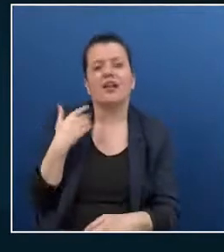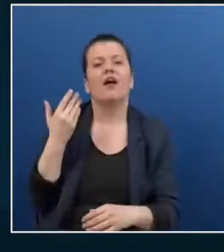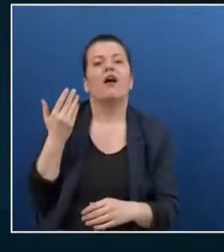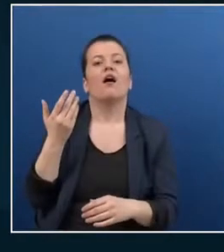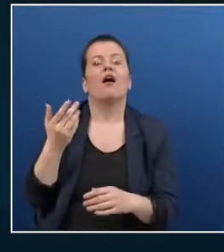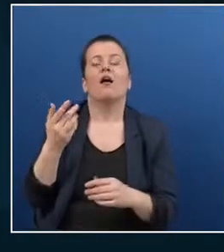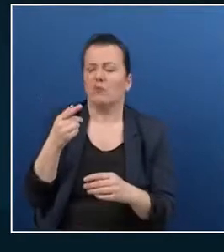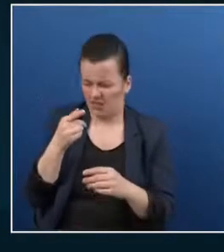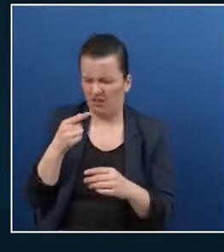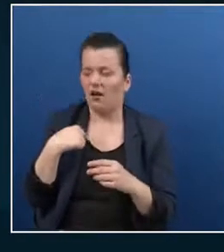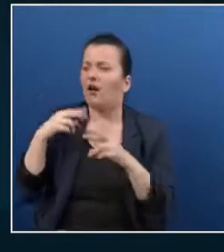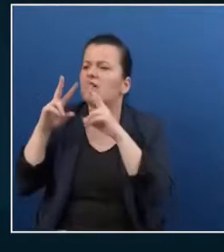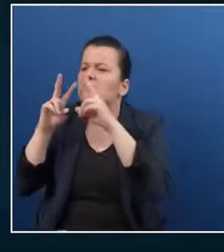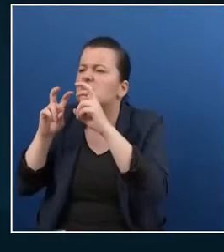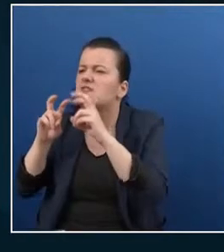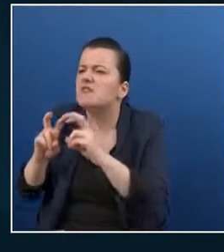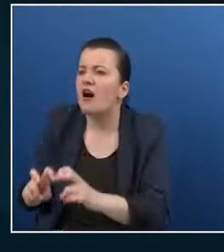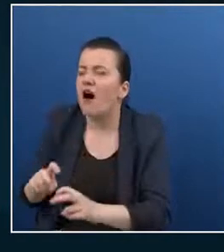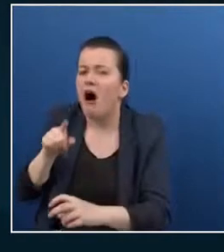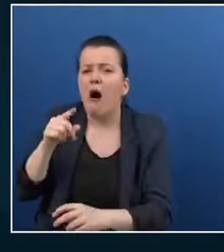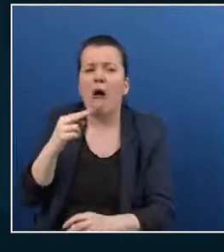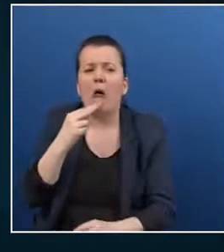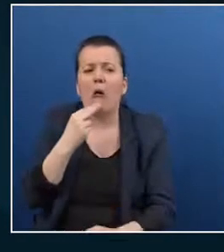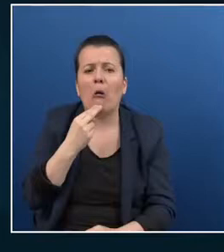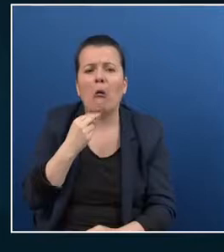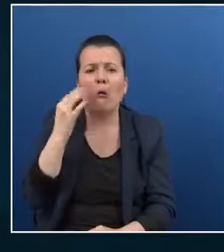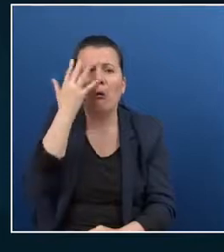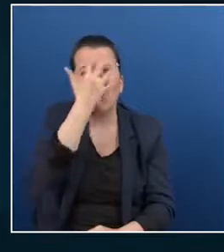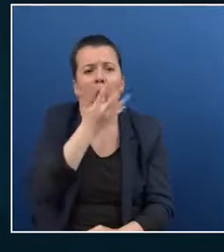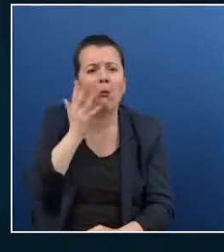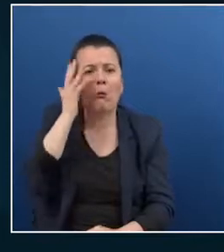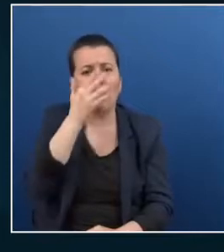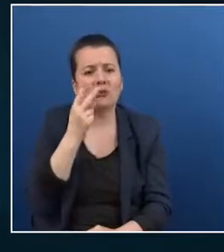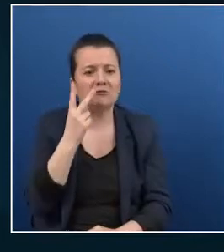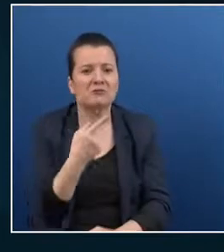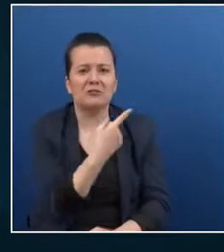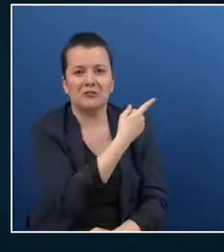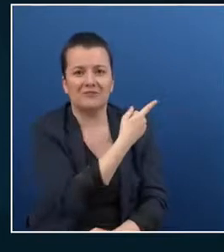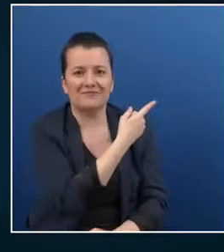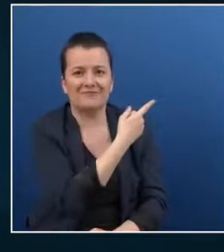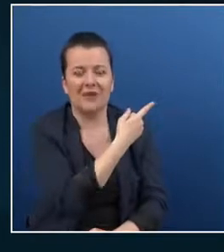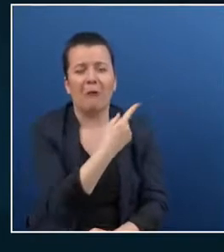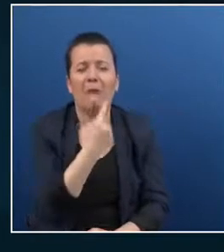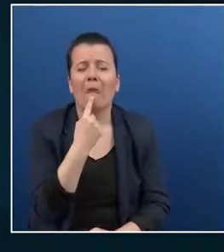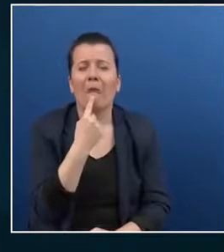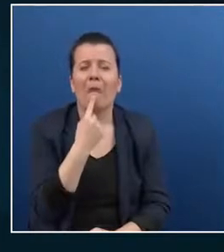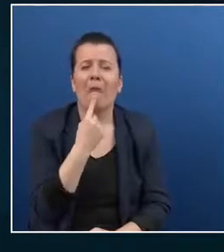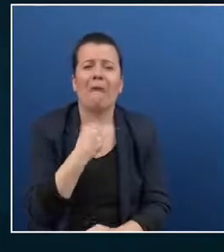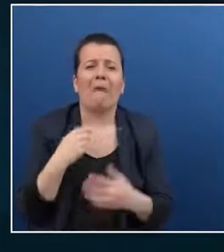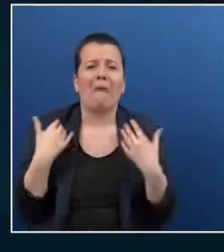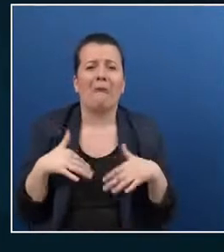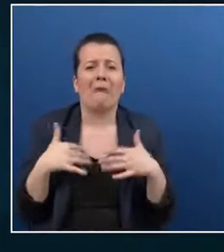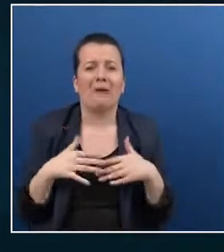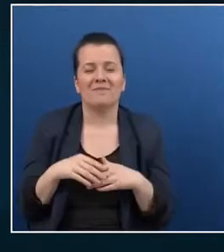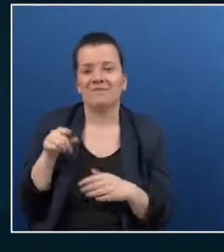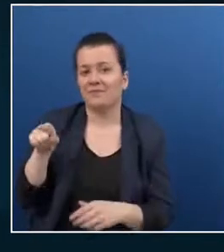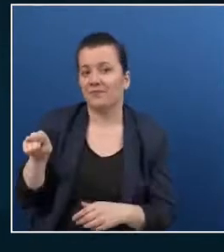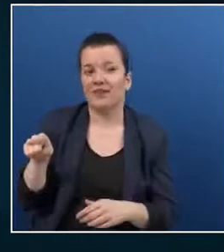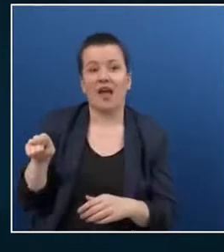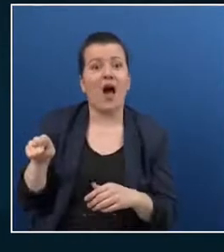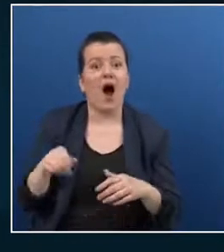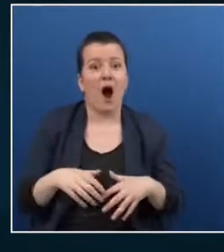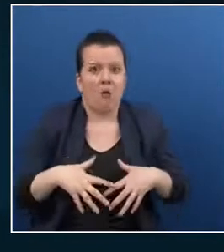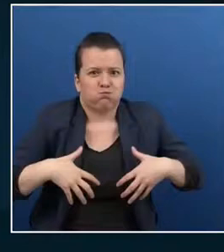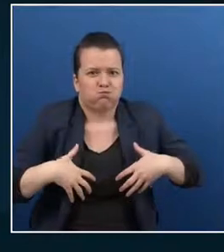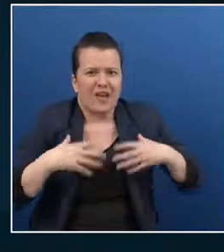like, oh, these are very cute. Red pandas are adorable. They are not related to giant pandas,